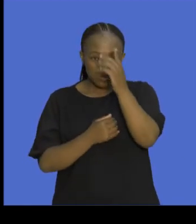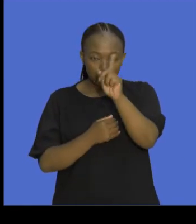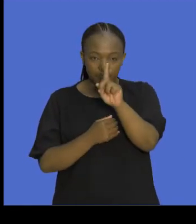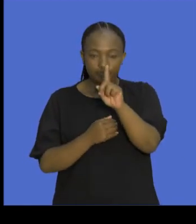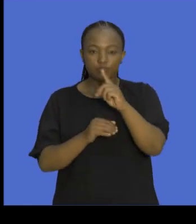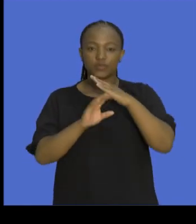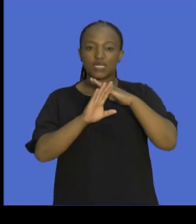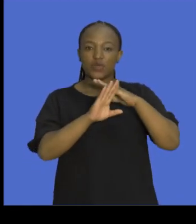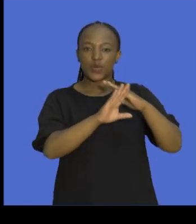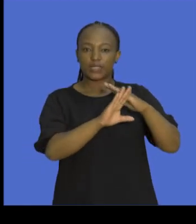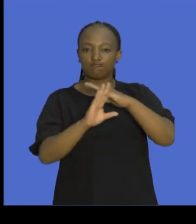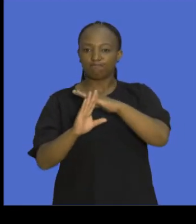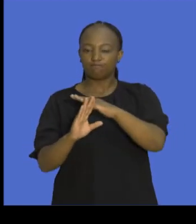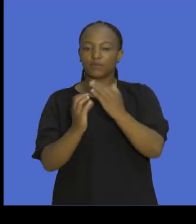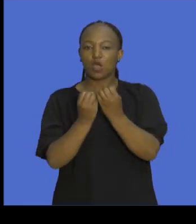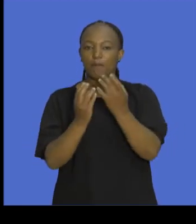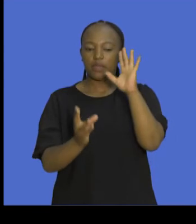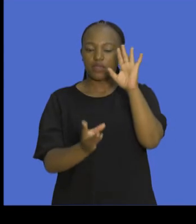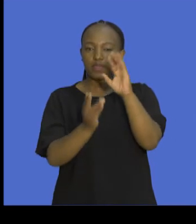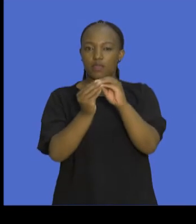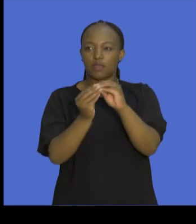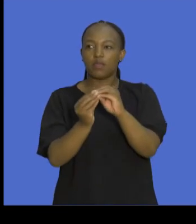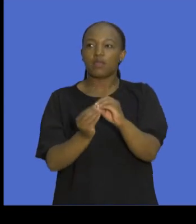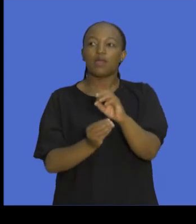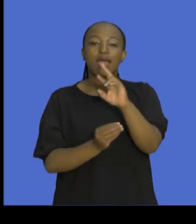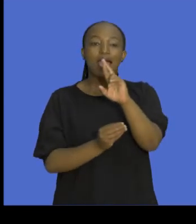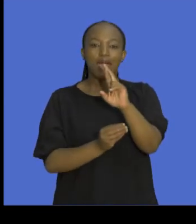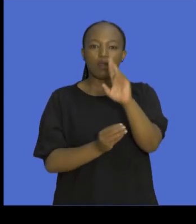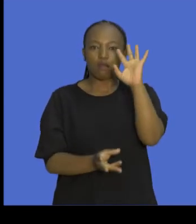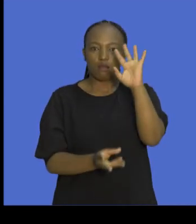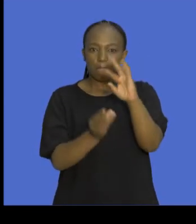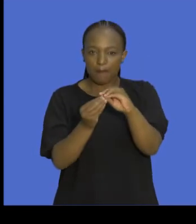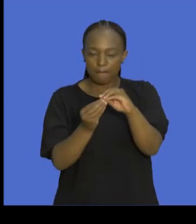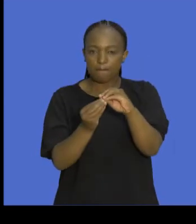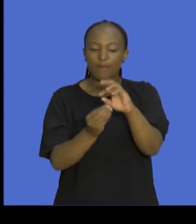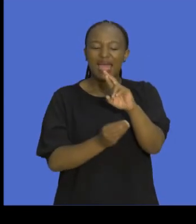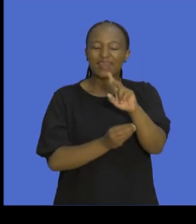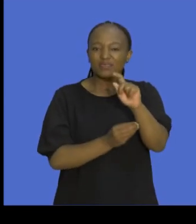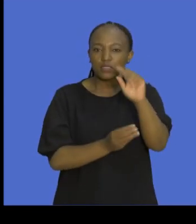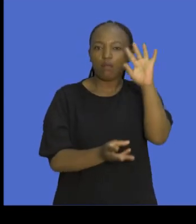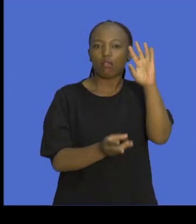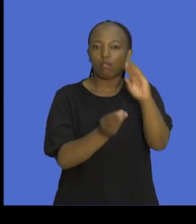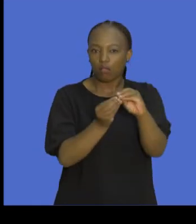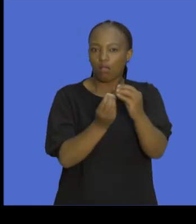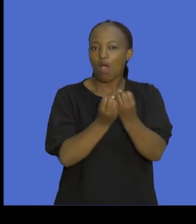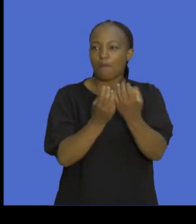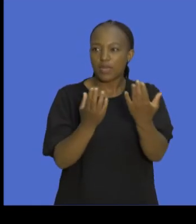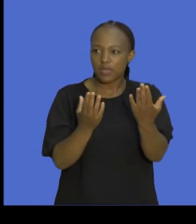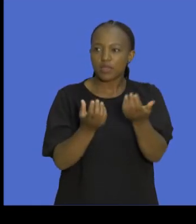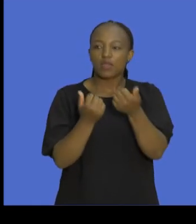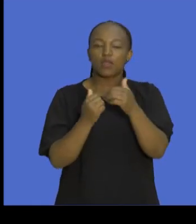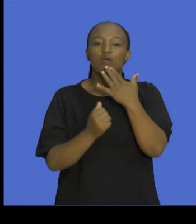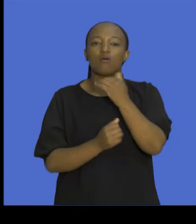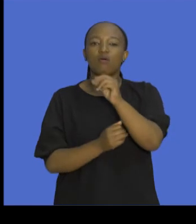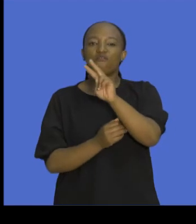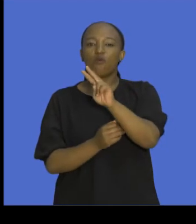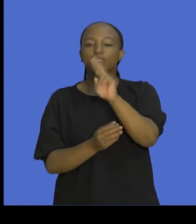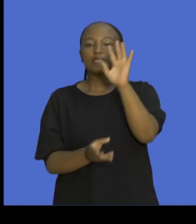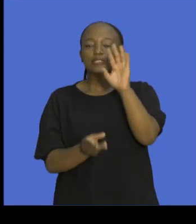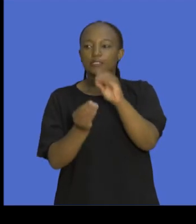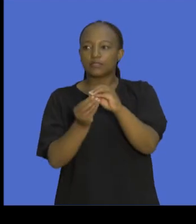resistance, total resistance is equals to total voltage, which is terminal potential difference, divided